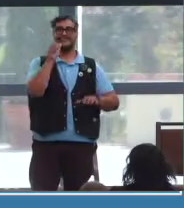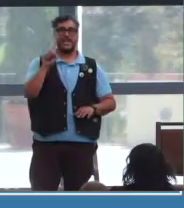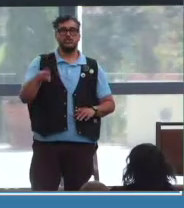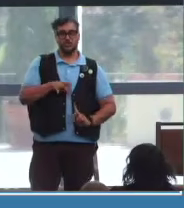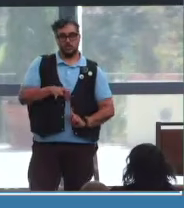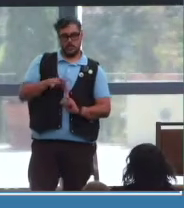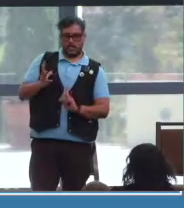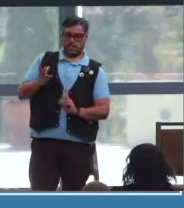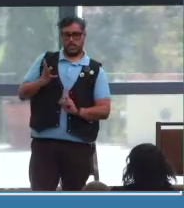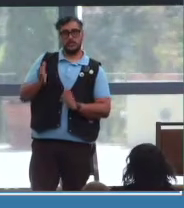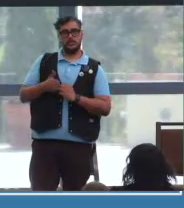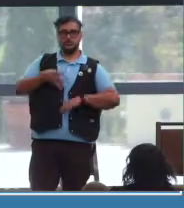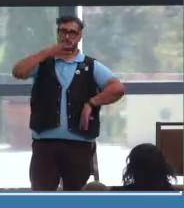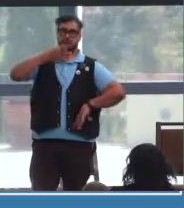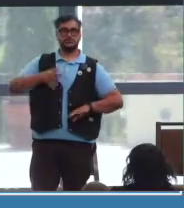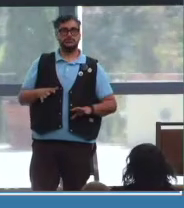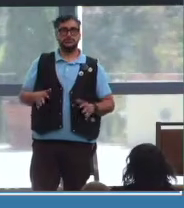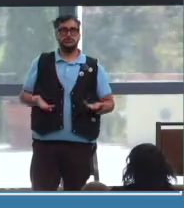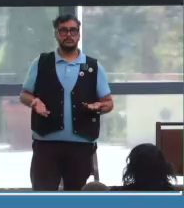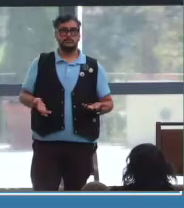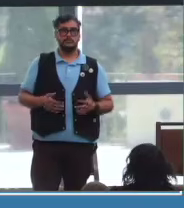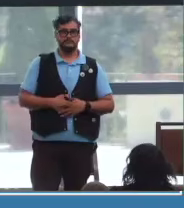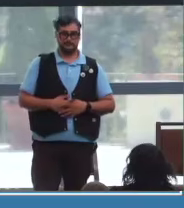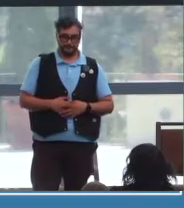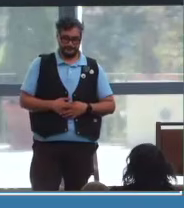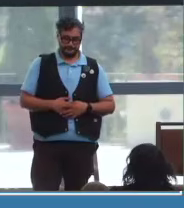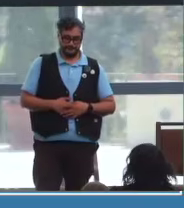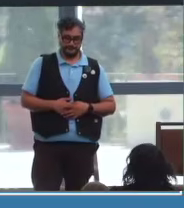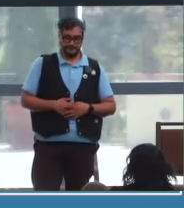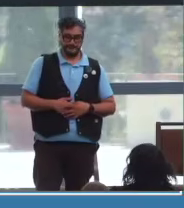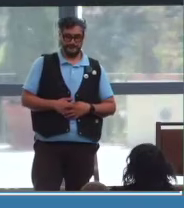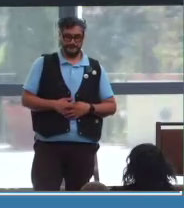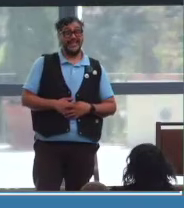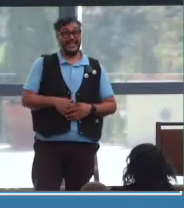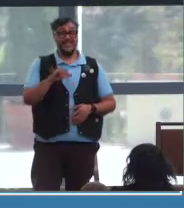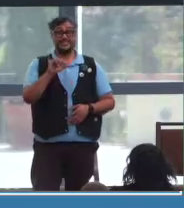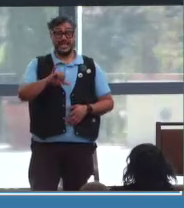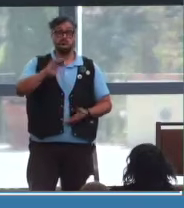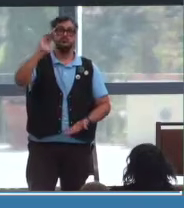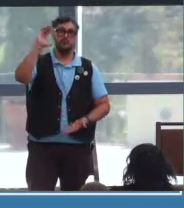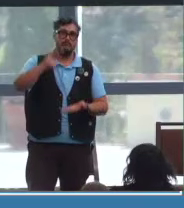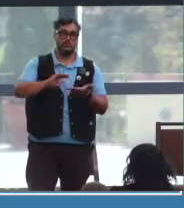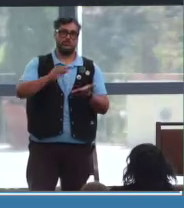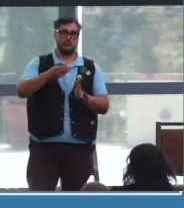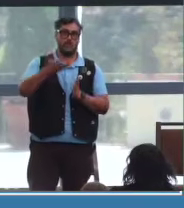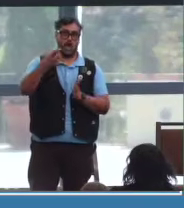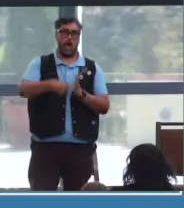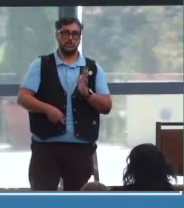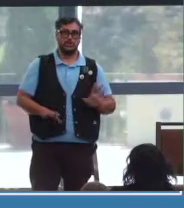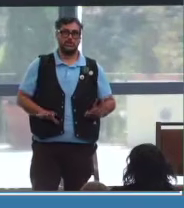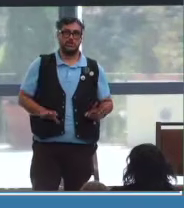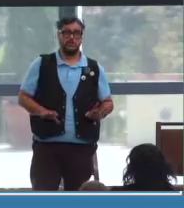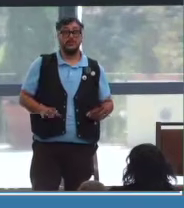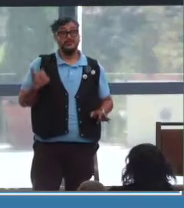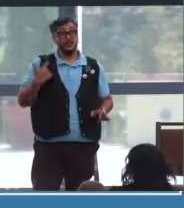unique centers with experience in CAR T cell delivery, and it dramatically reduces the overall cost. So what